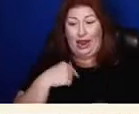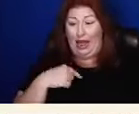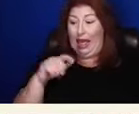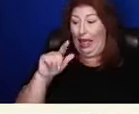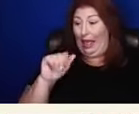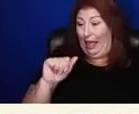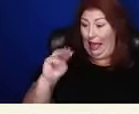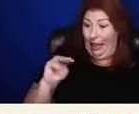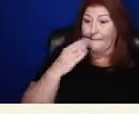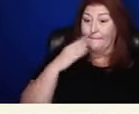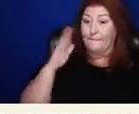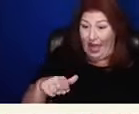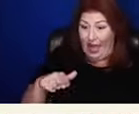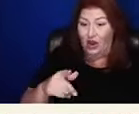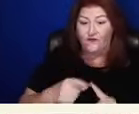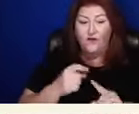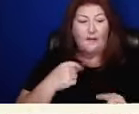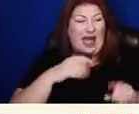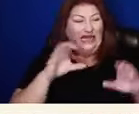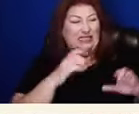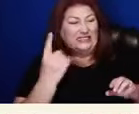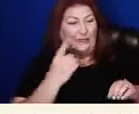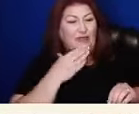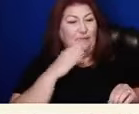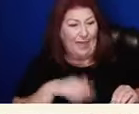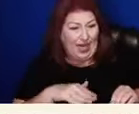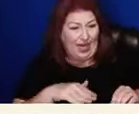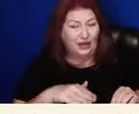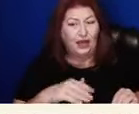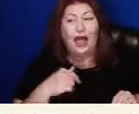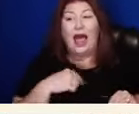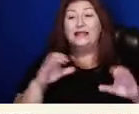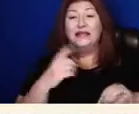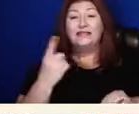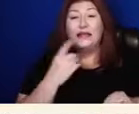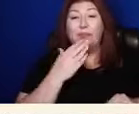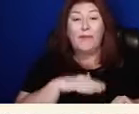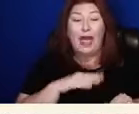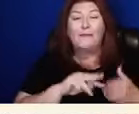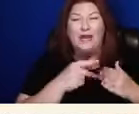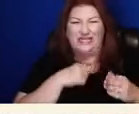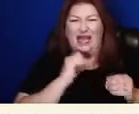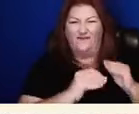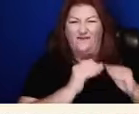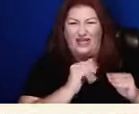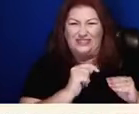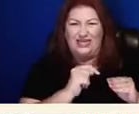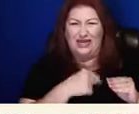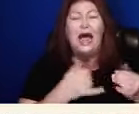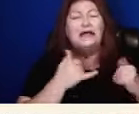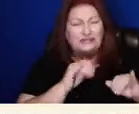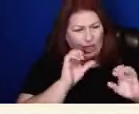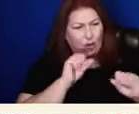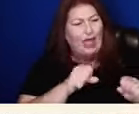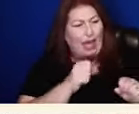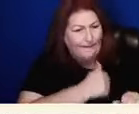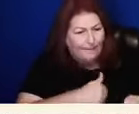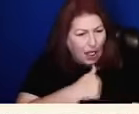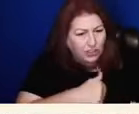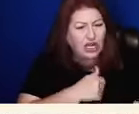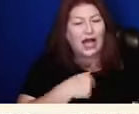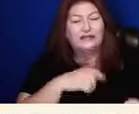from I did something bad means that I can fix it. I can go and make amends. I can apologize. I